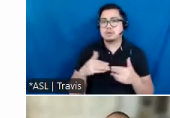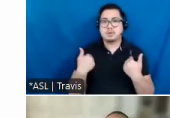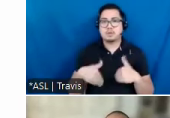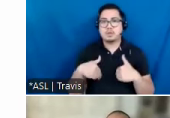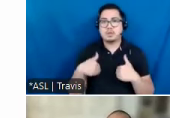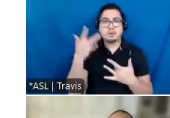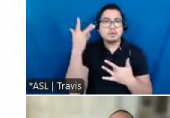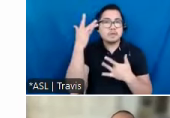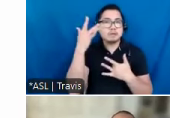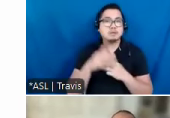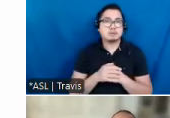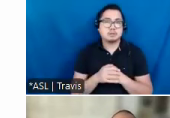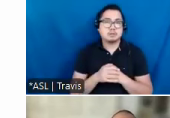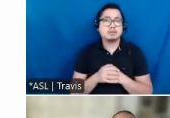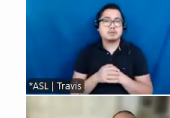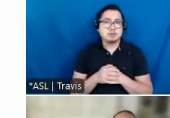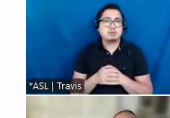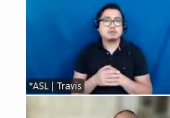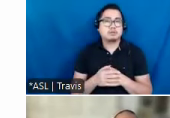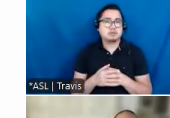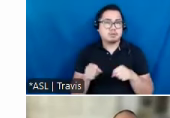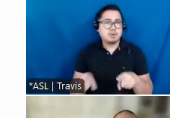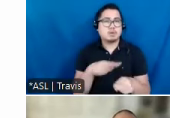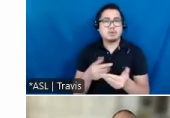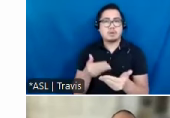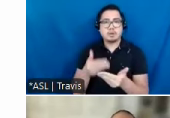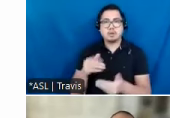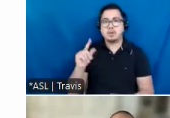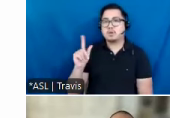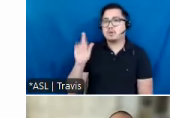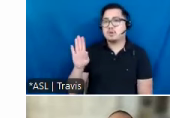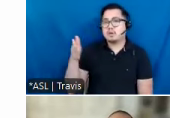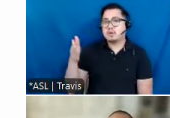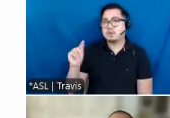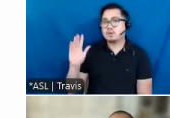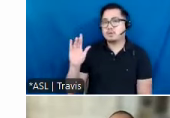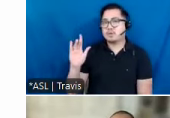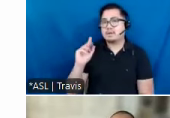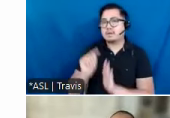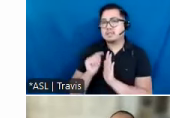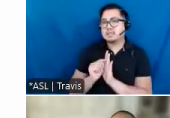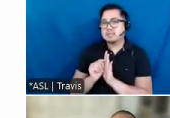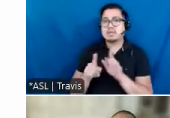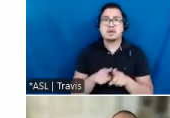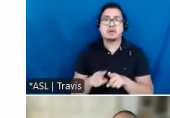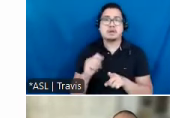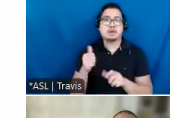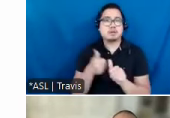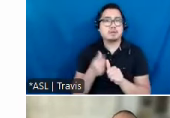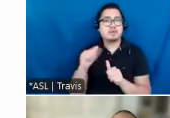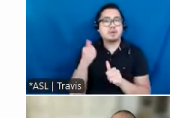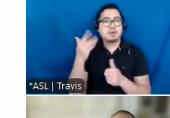illnesses as we head into the 2024-2025 season, as well as updates for other infectious